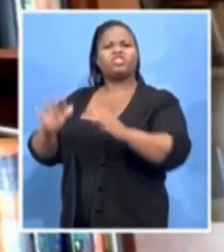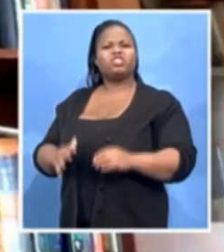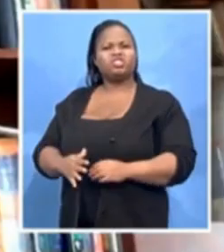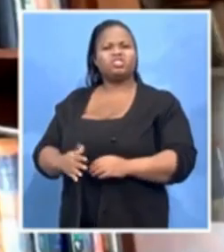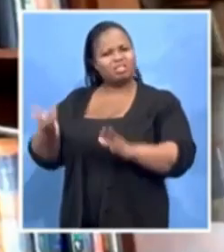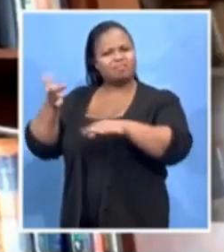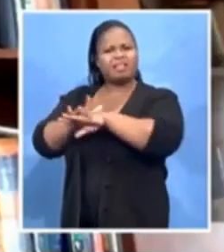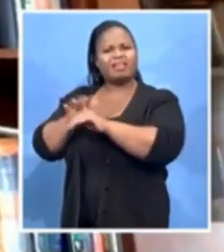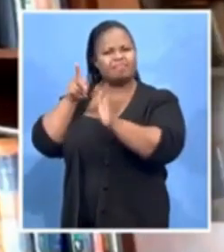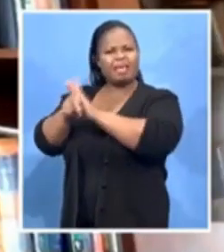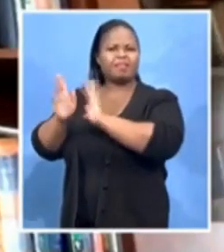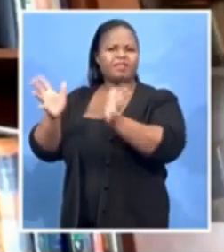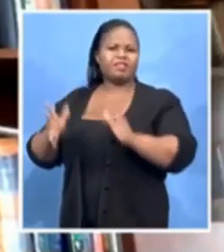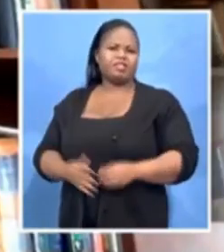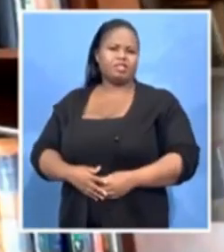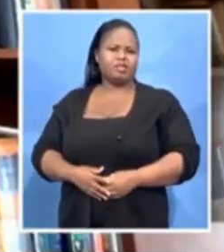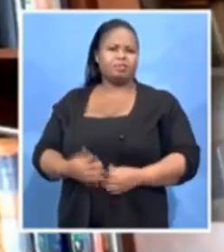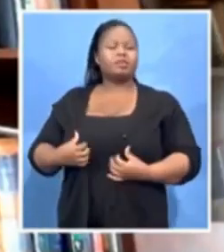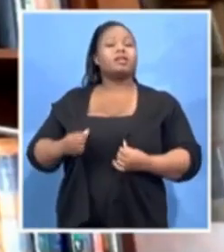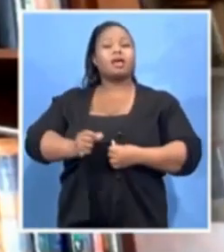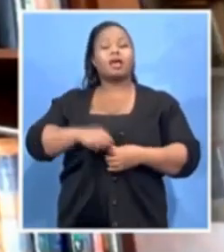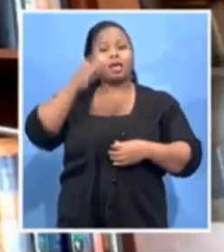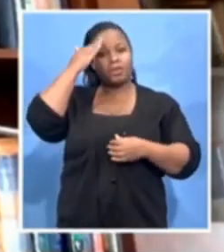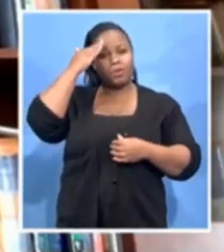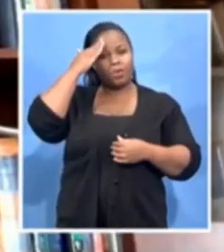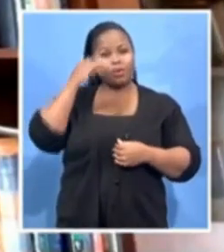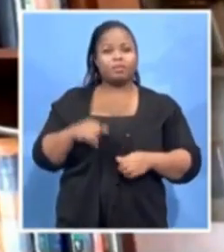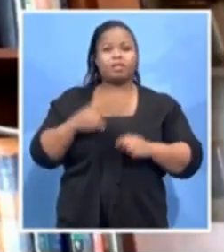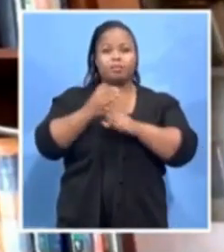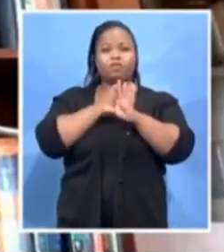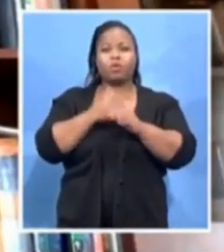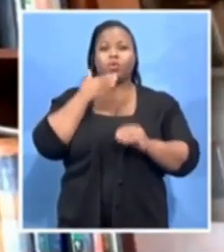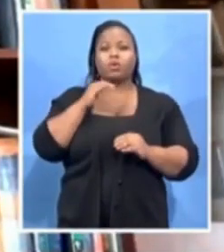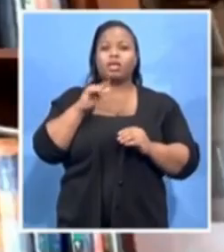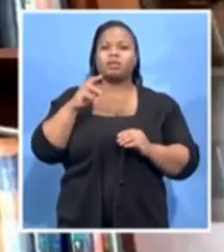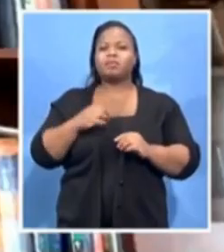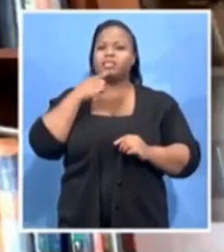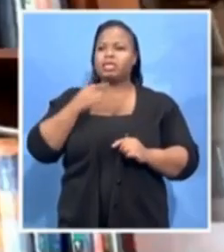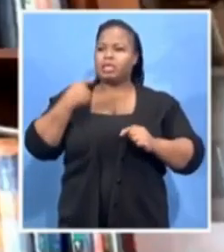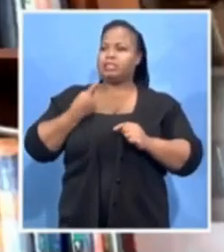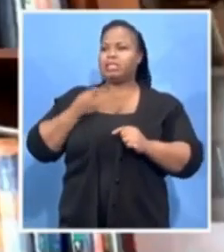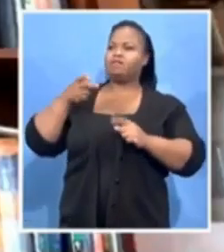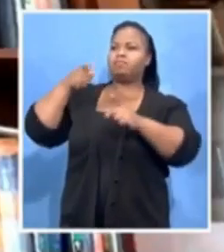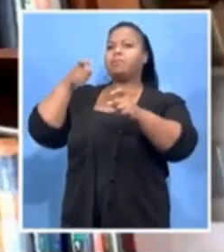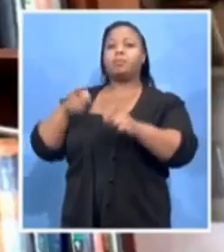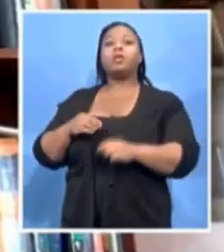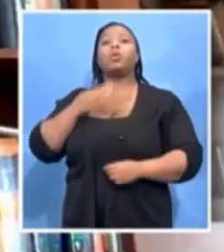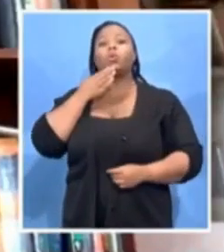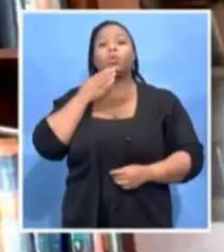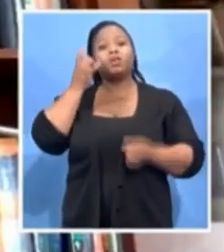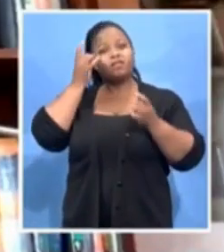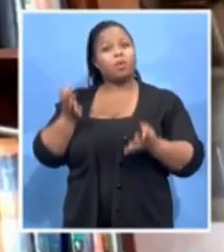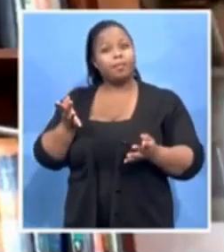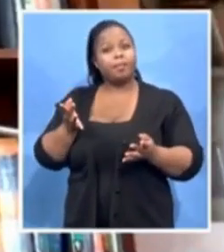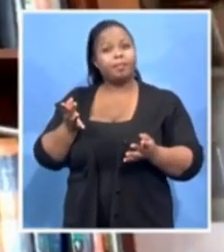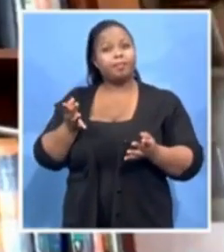late President Gnassingbé Eyadema claimed that he's the one who shot him, but who urged him to shoot Olympio? We have started a